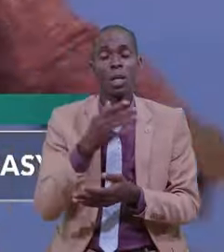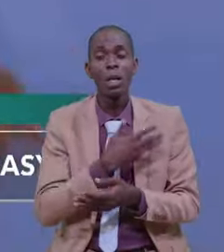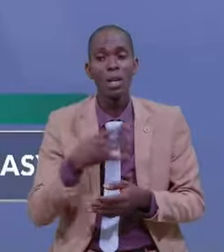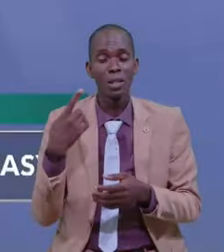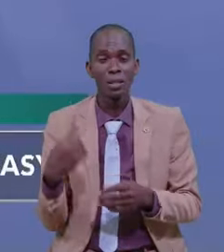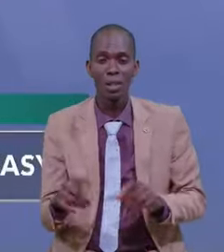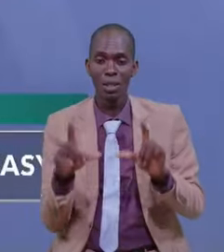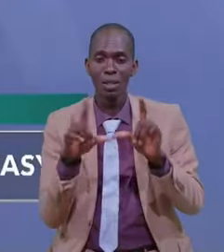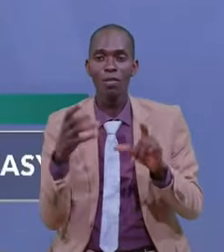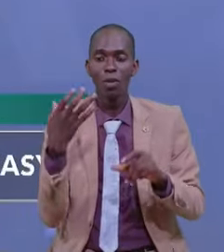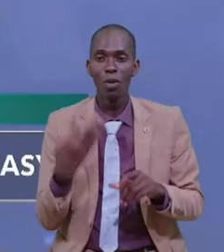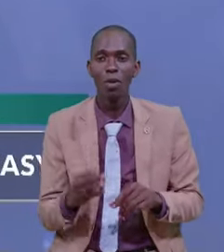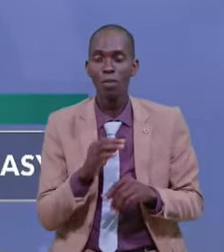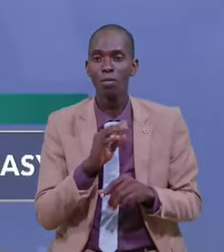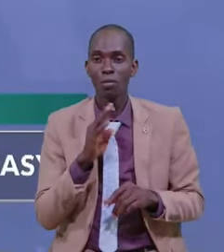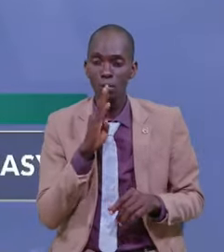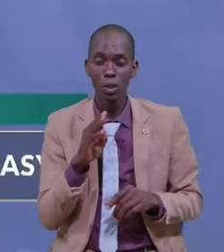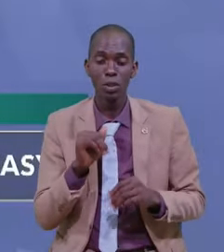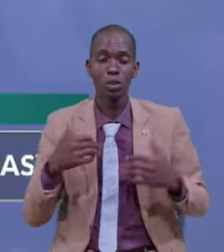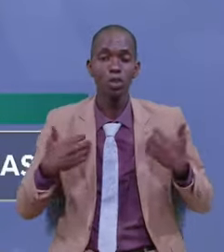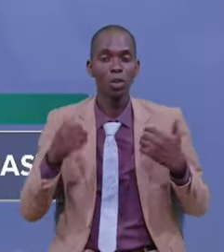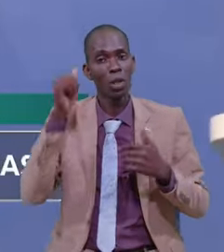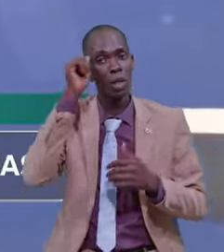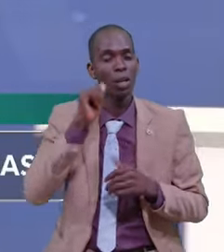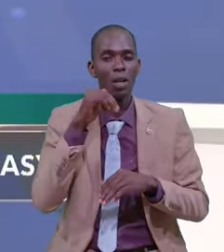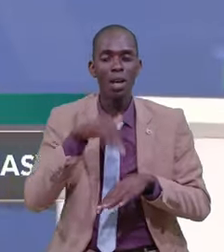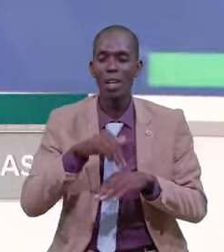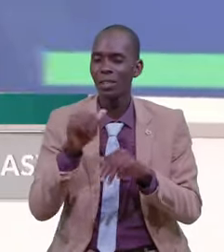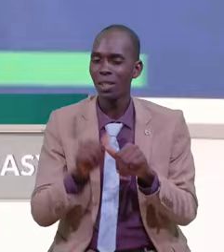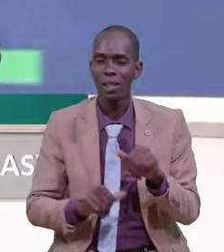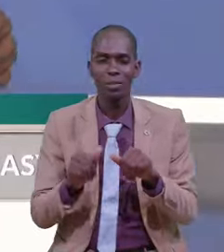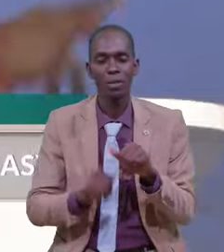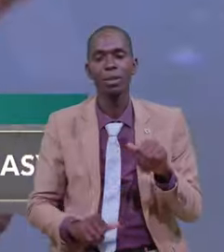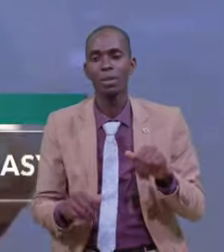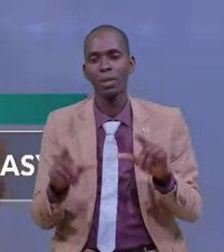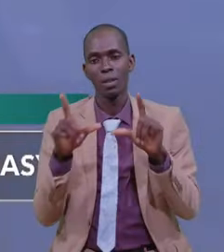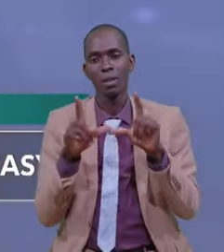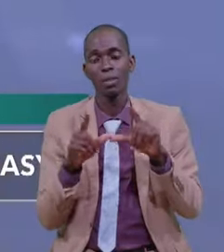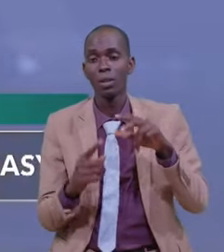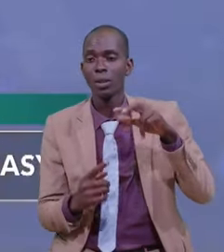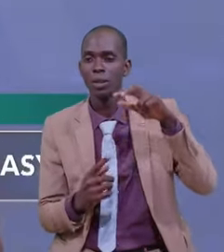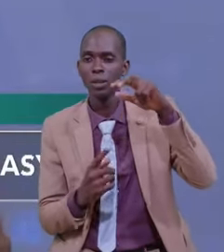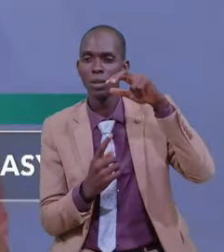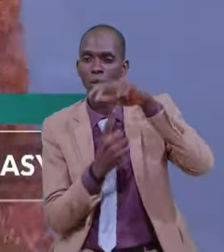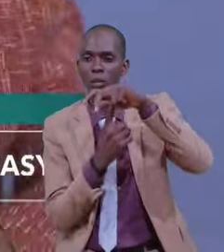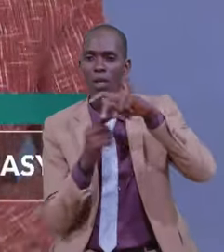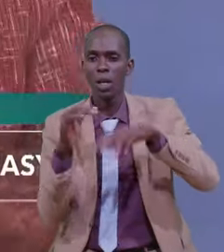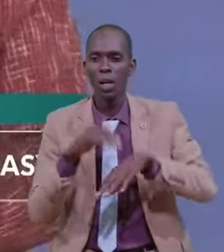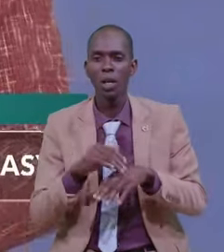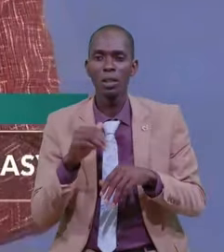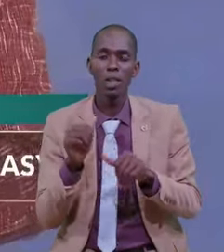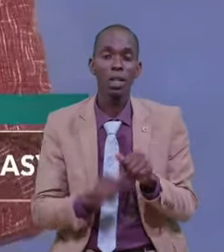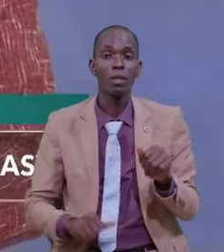adult at every level. Championship at your level